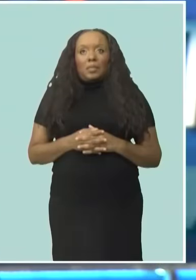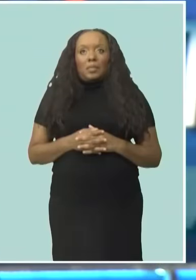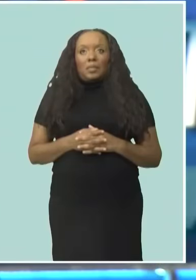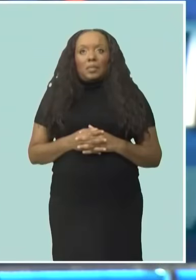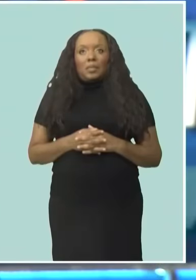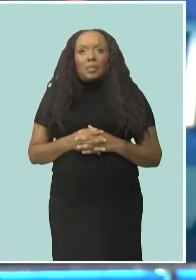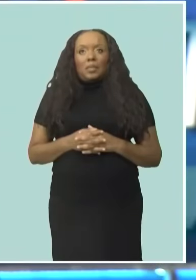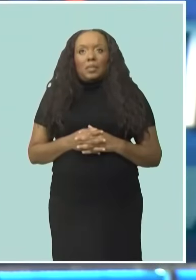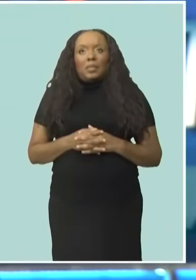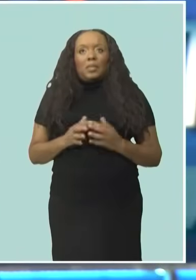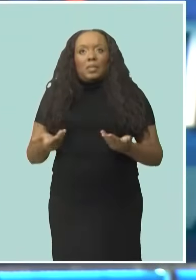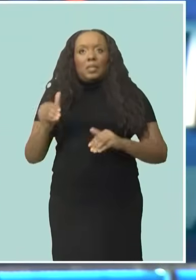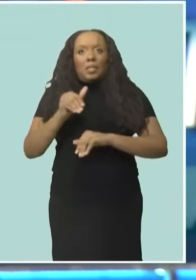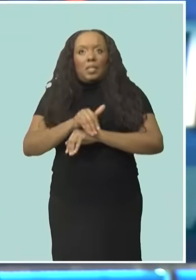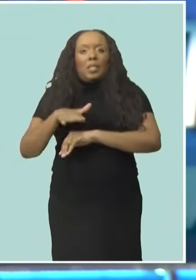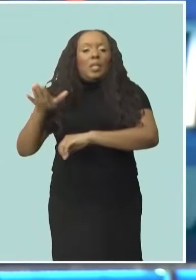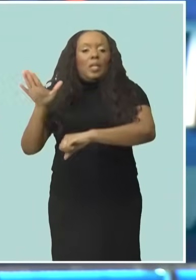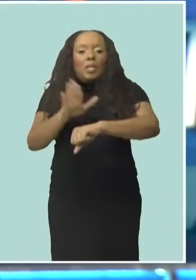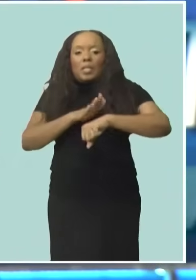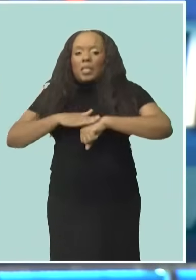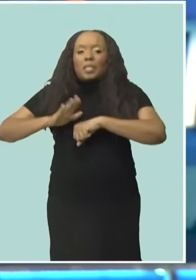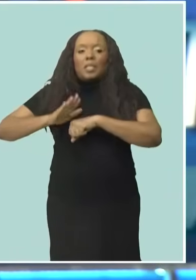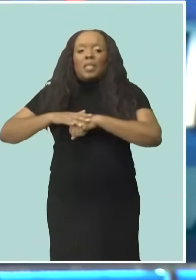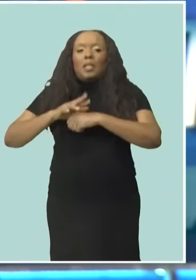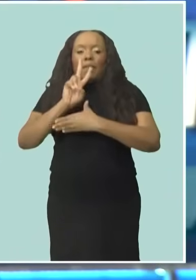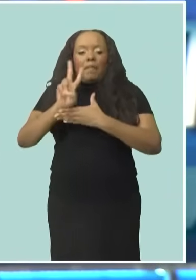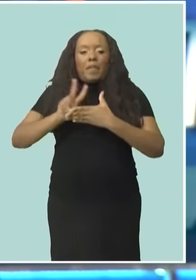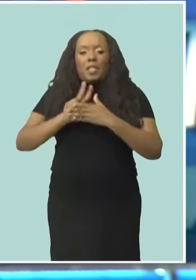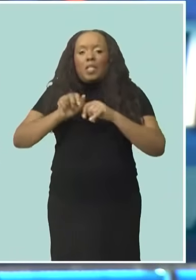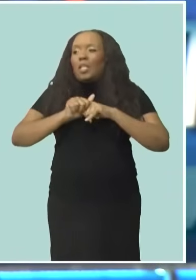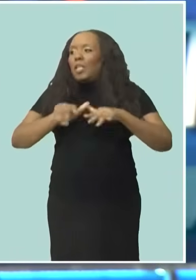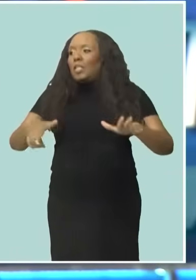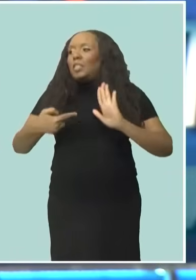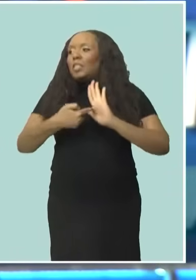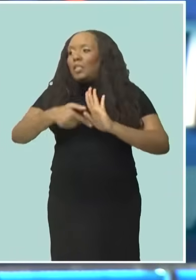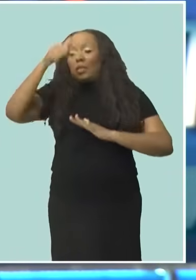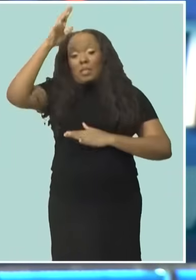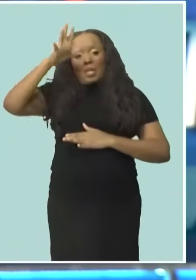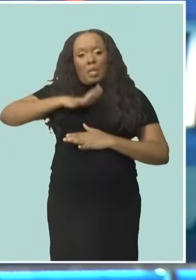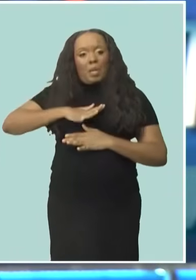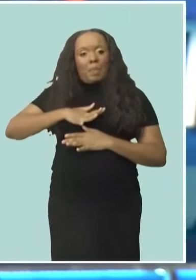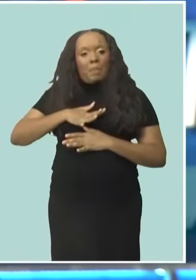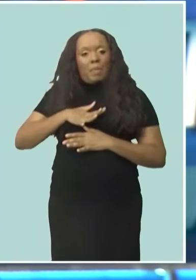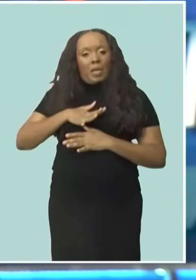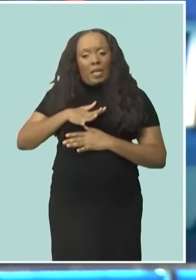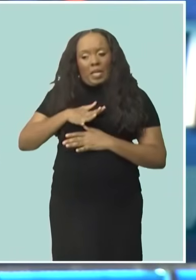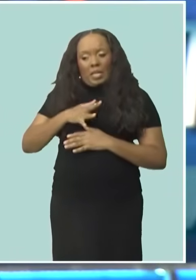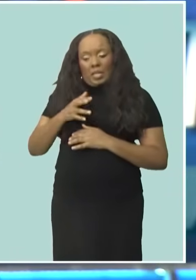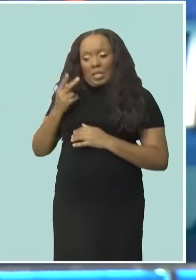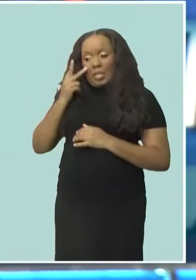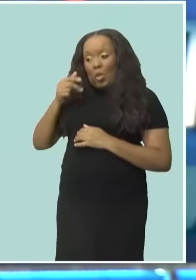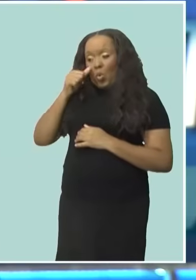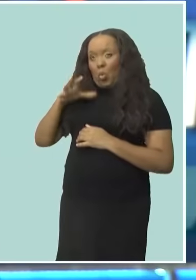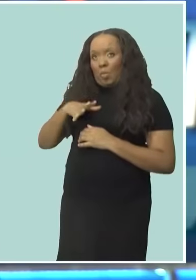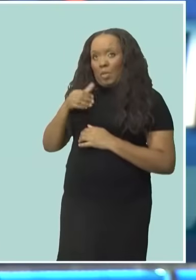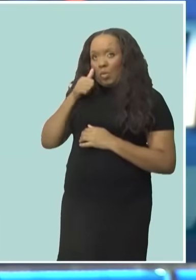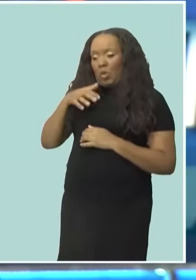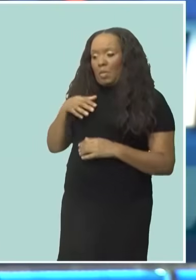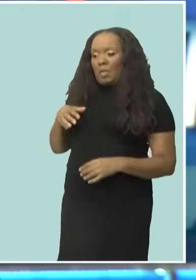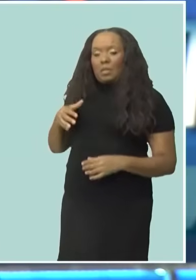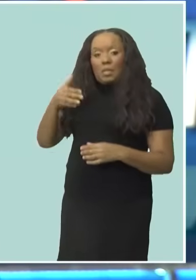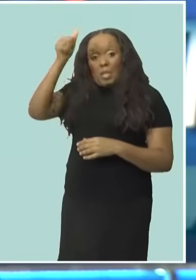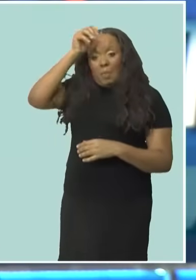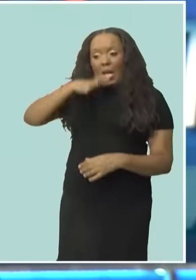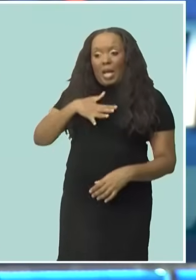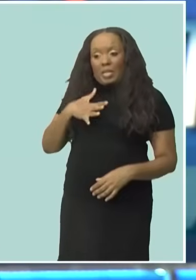A warning issued tonight after a viral video appears to show a man spiking a woman's drink. The video shows a man slipping